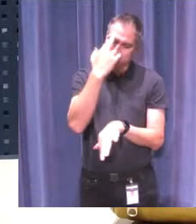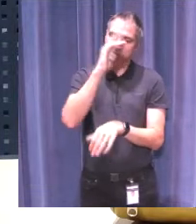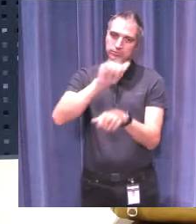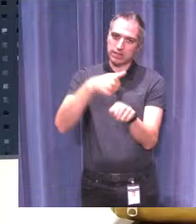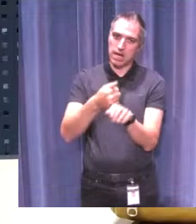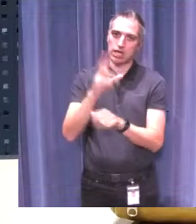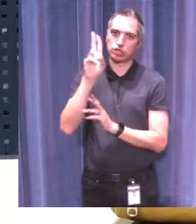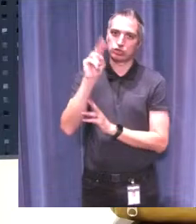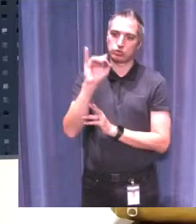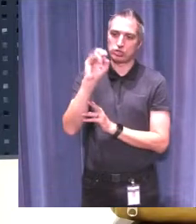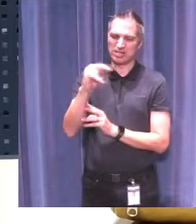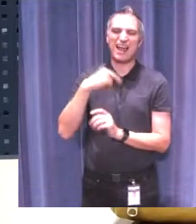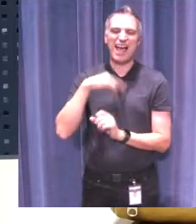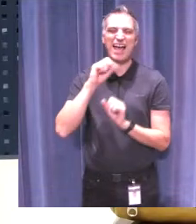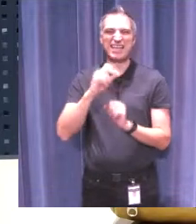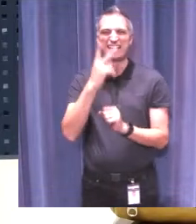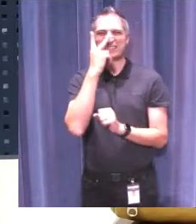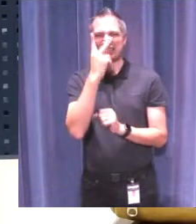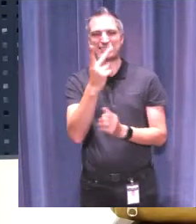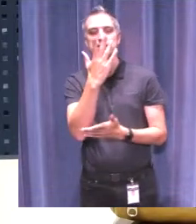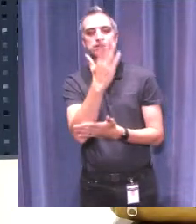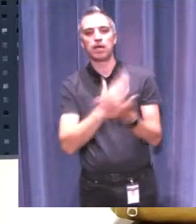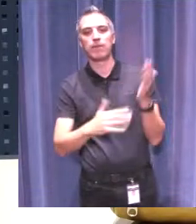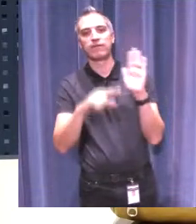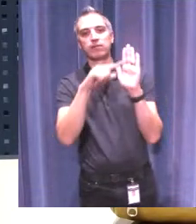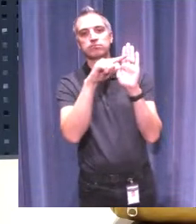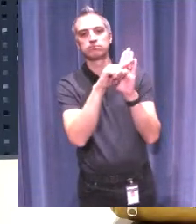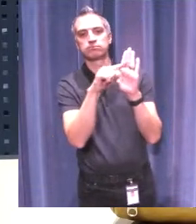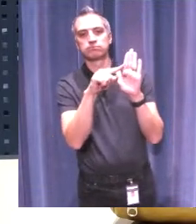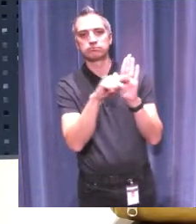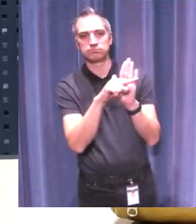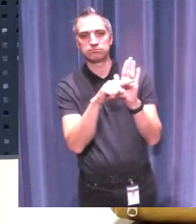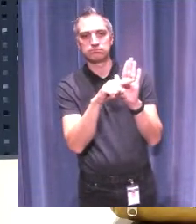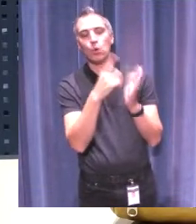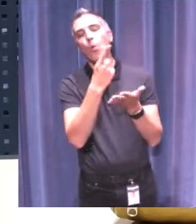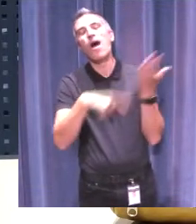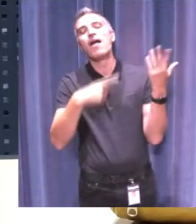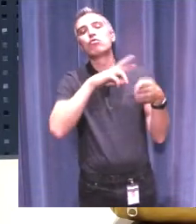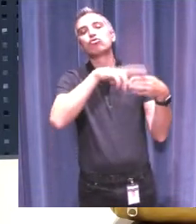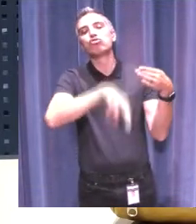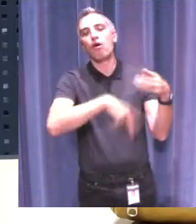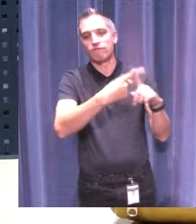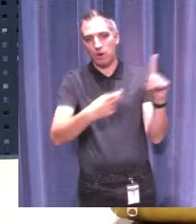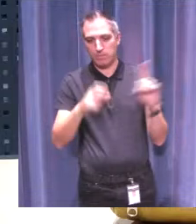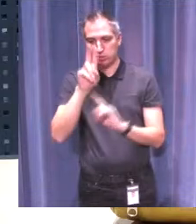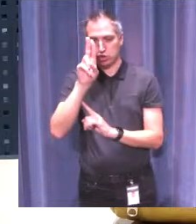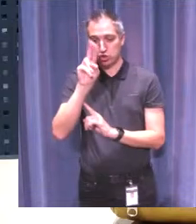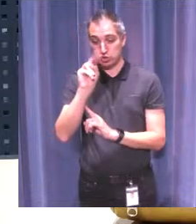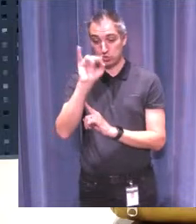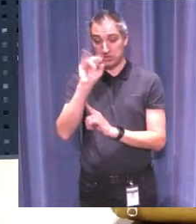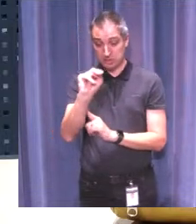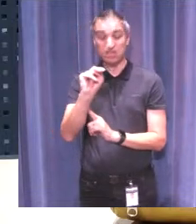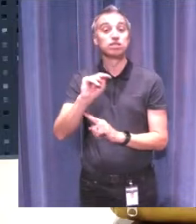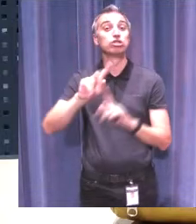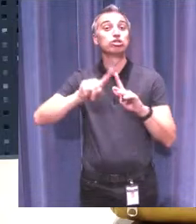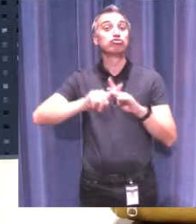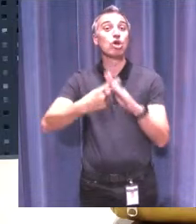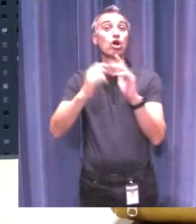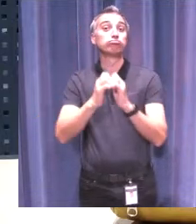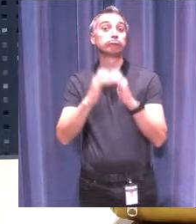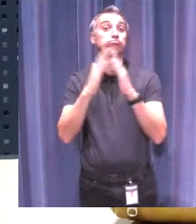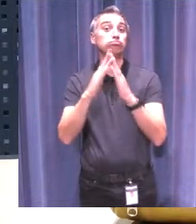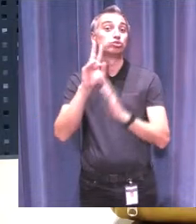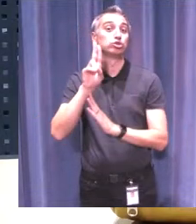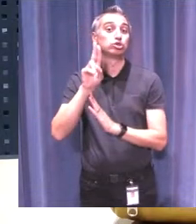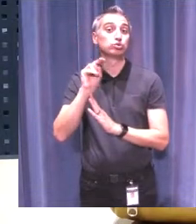I can also see abuse of some of the things that end up afterwards. Starting a union for